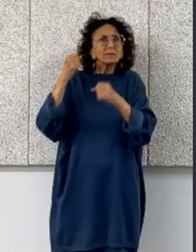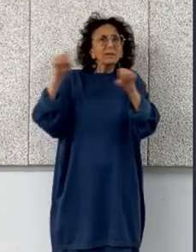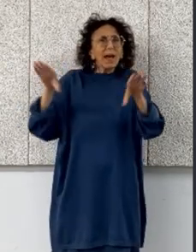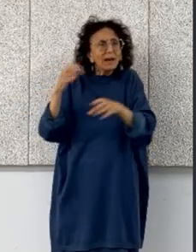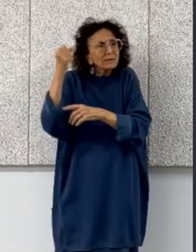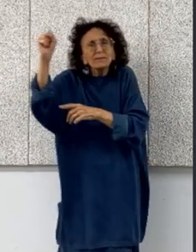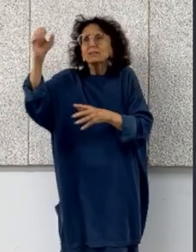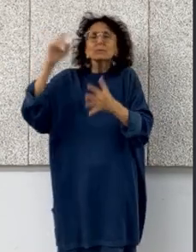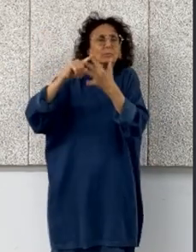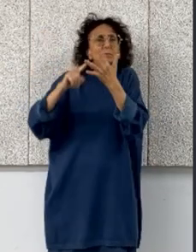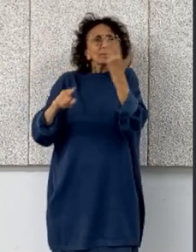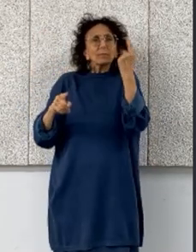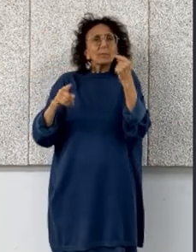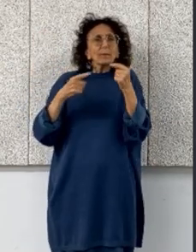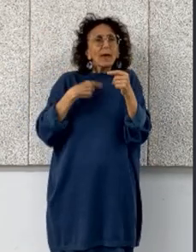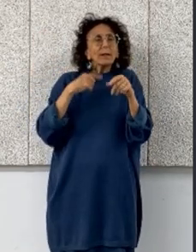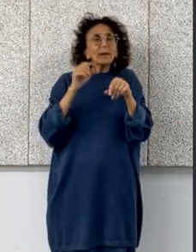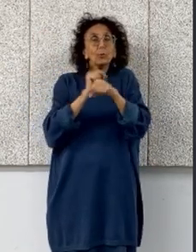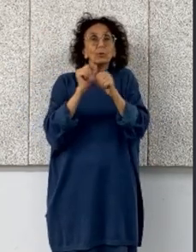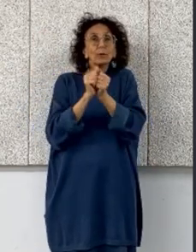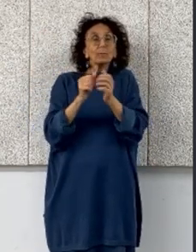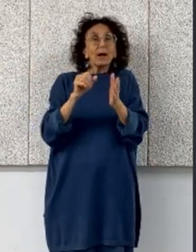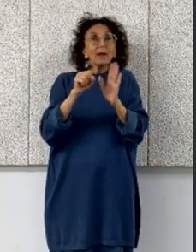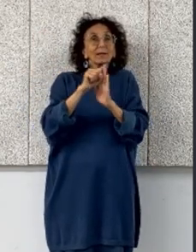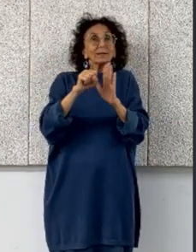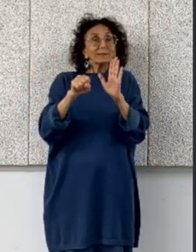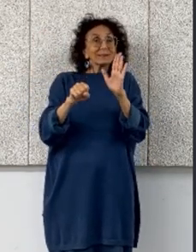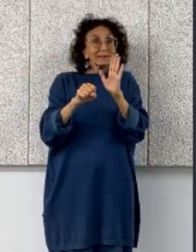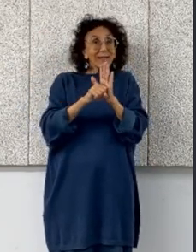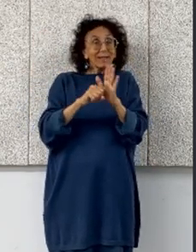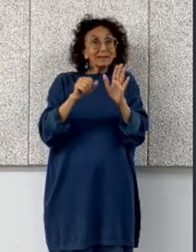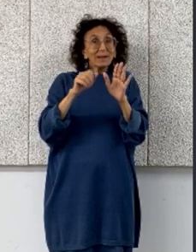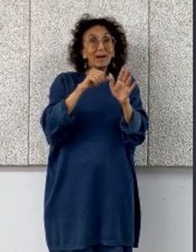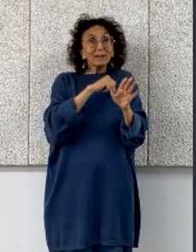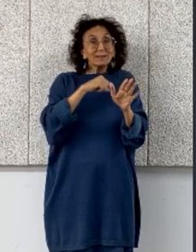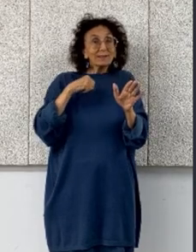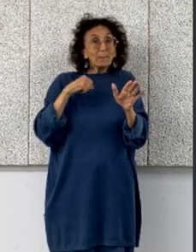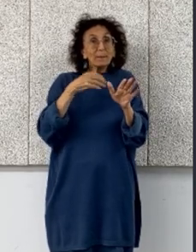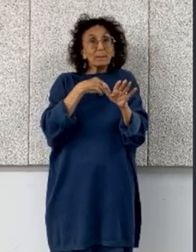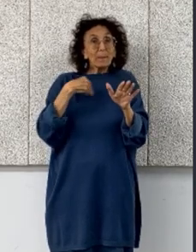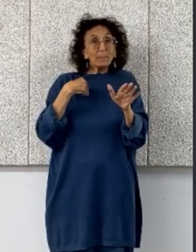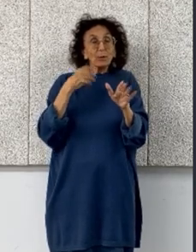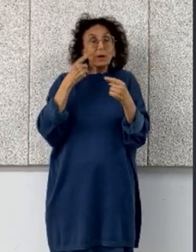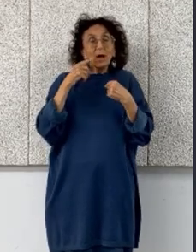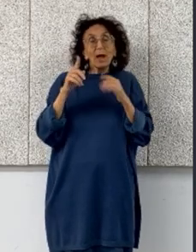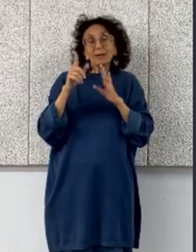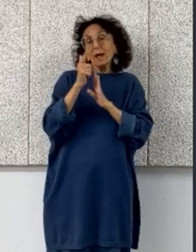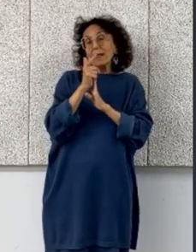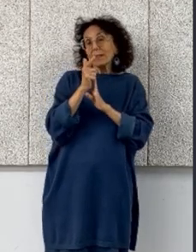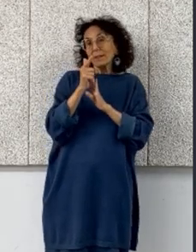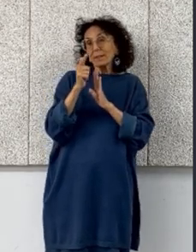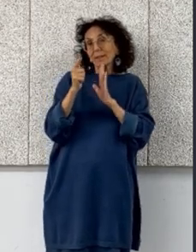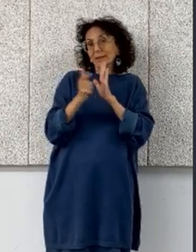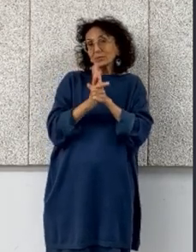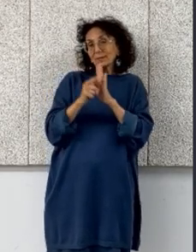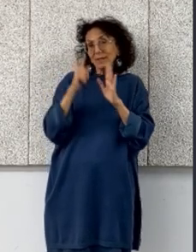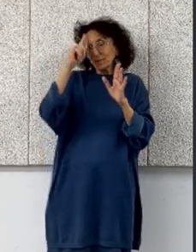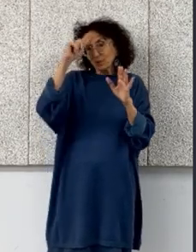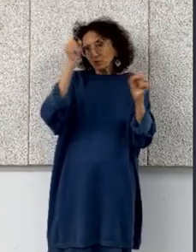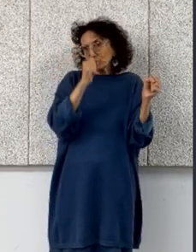been working with my state assembly member as a legislative strategist mm-hmm. on a volunteer basis. And I'm super interested